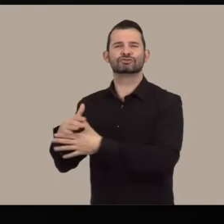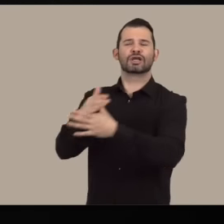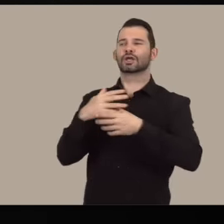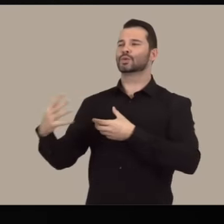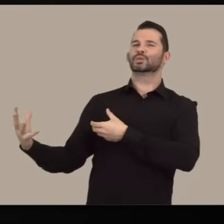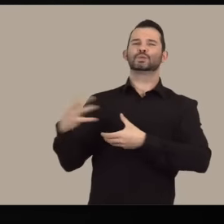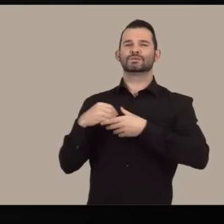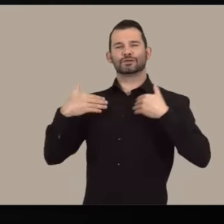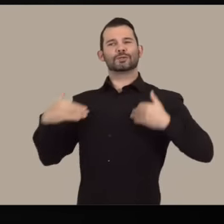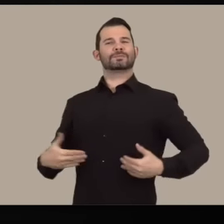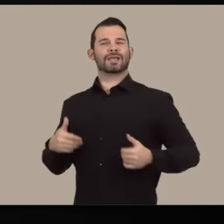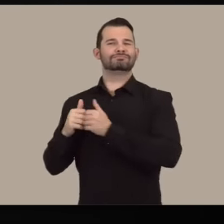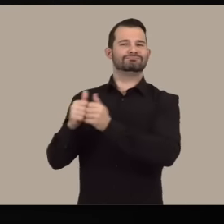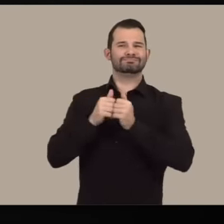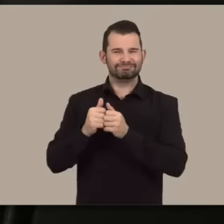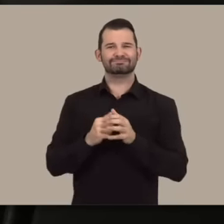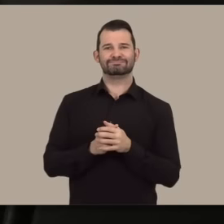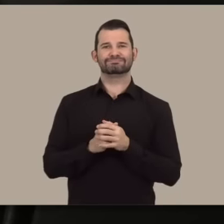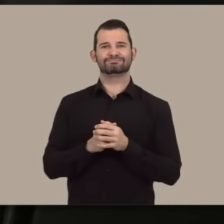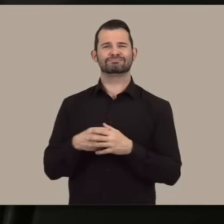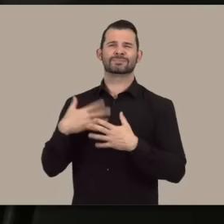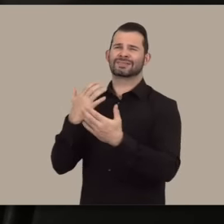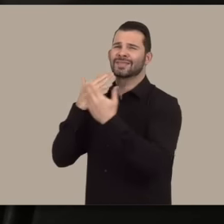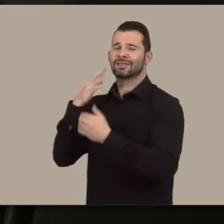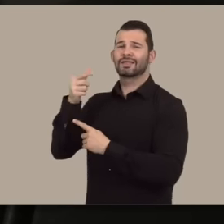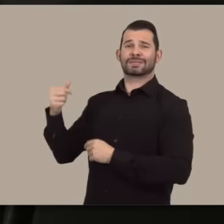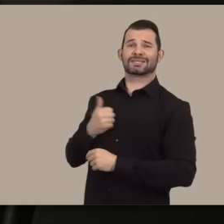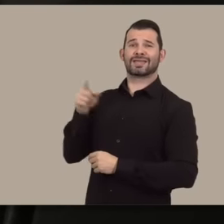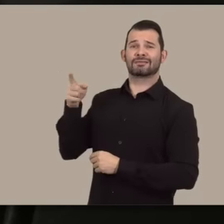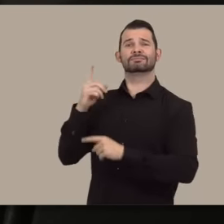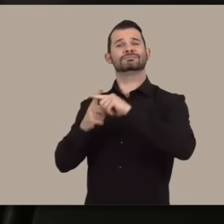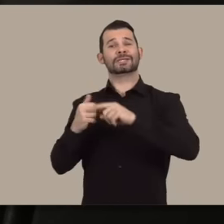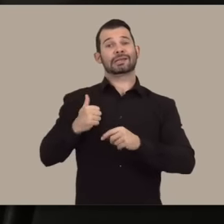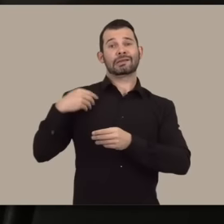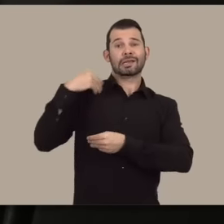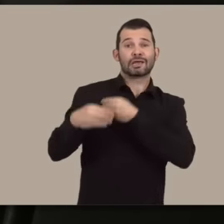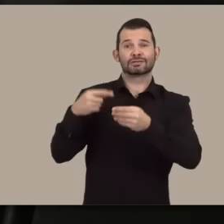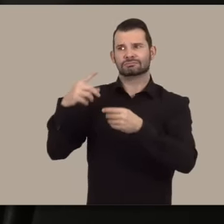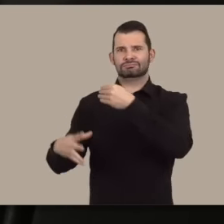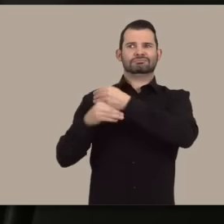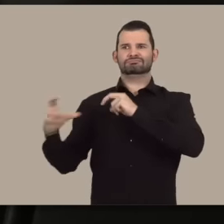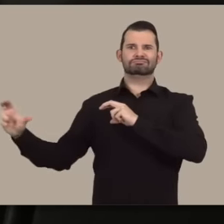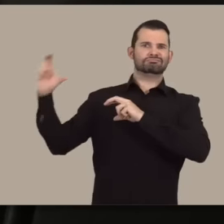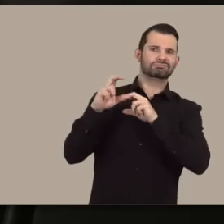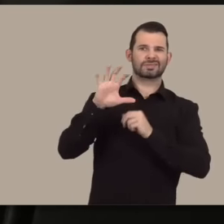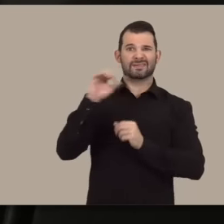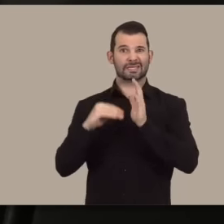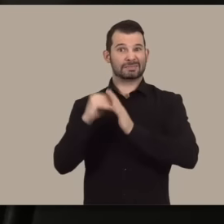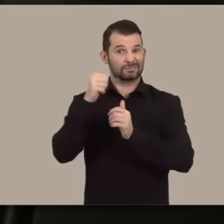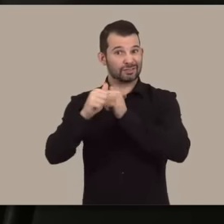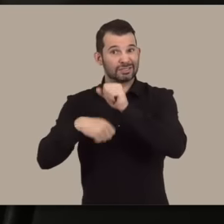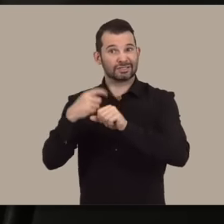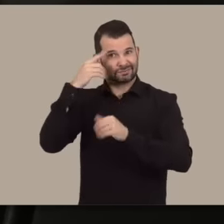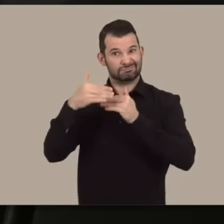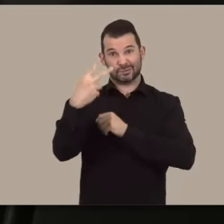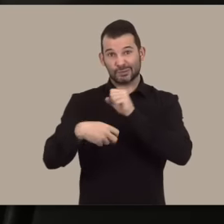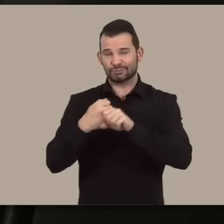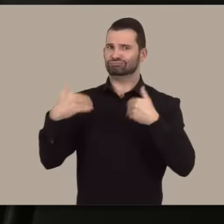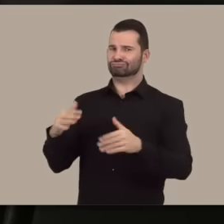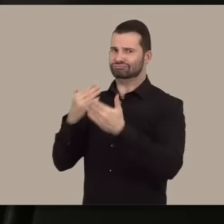share an inclusive humanity. I want to thank the Government of Canada and Canadian Heritage for the additional